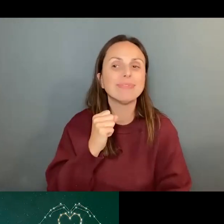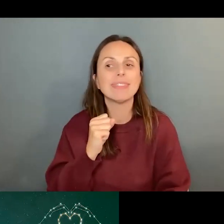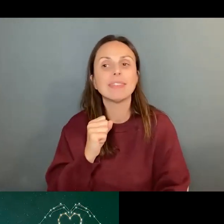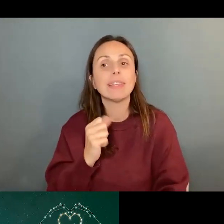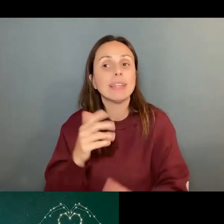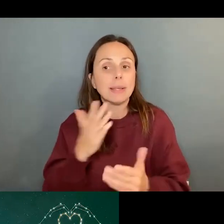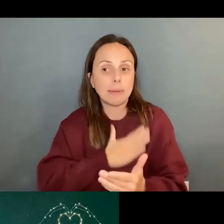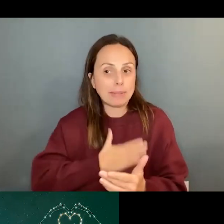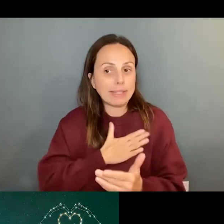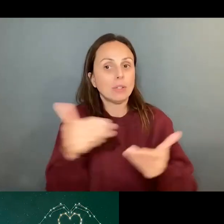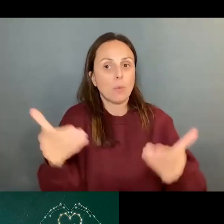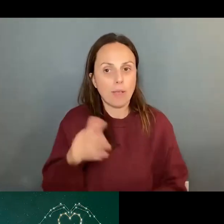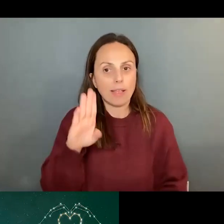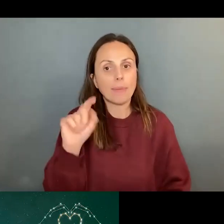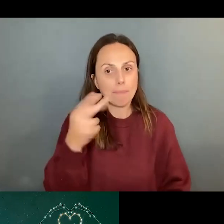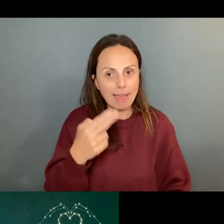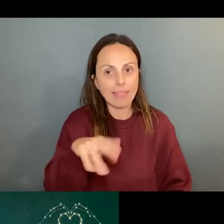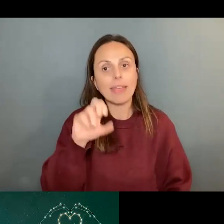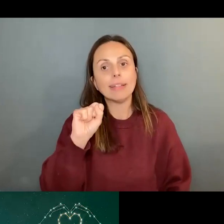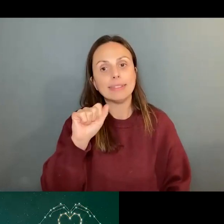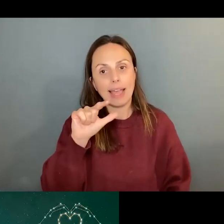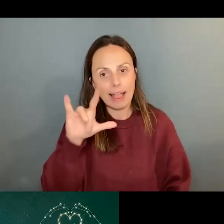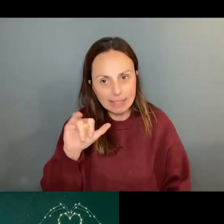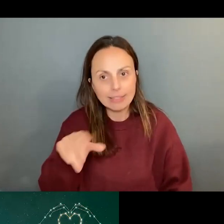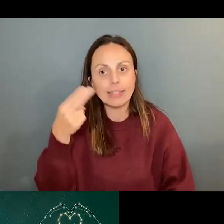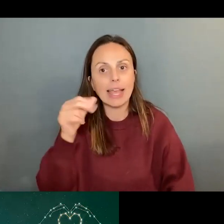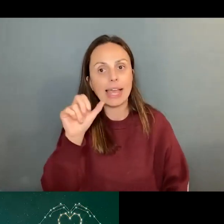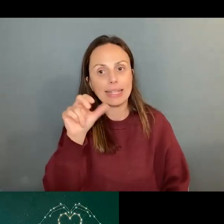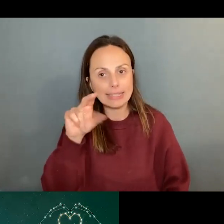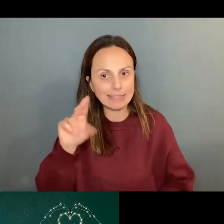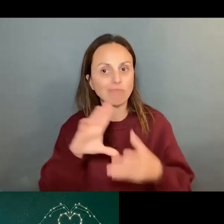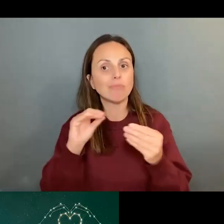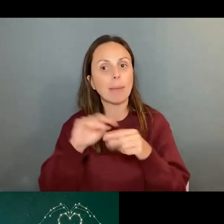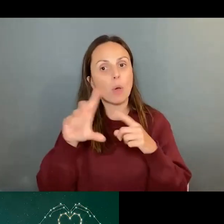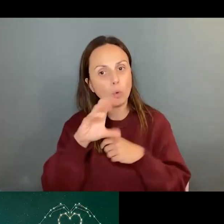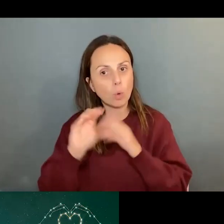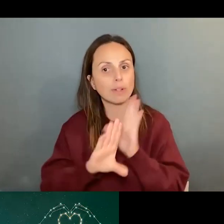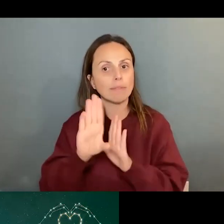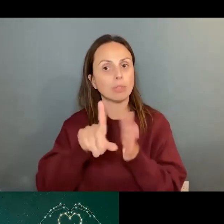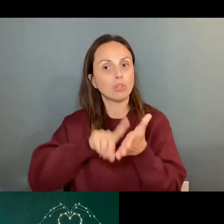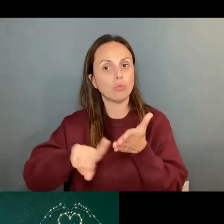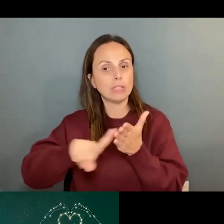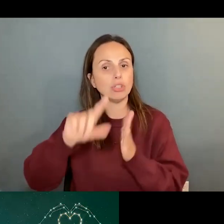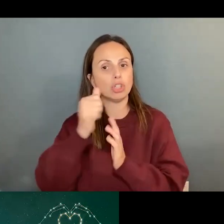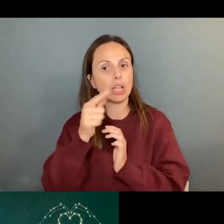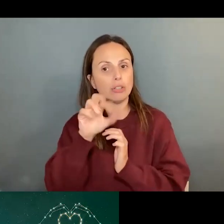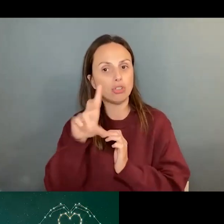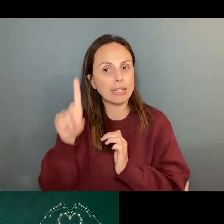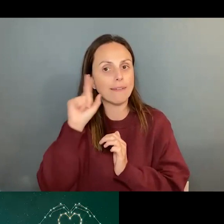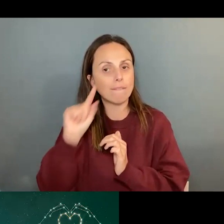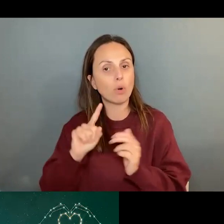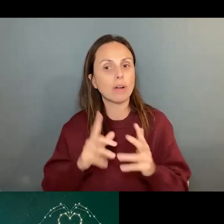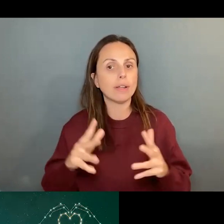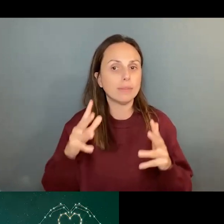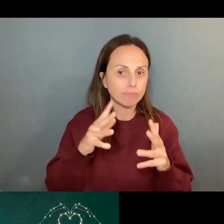me in welcoming Beth, Sally, and Haneen on their talk around co-development of a research agenda for perinatal